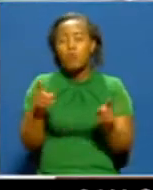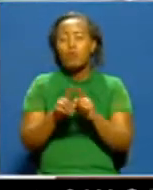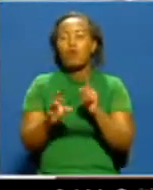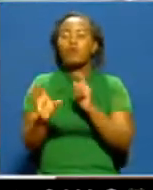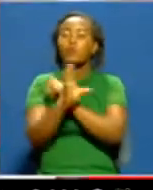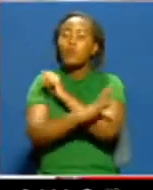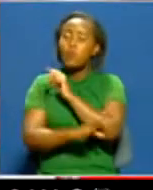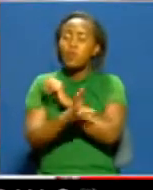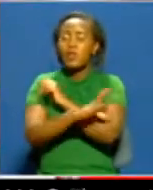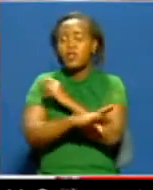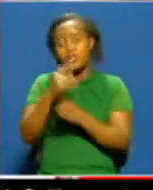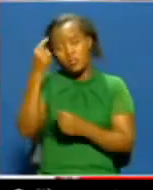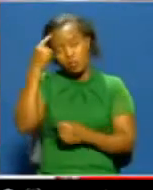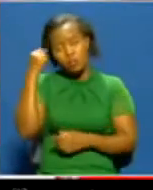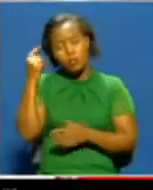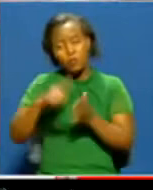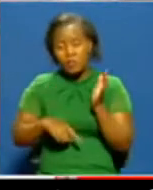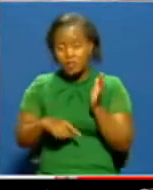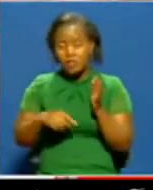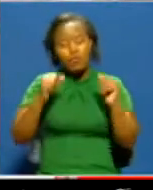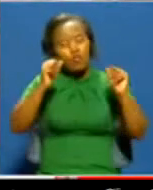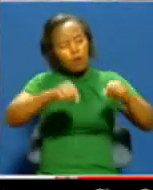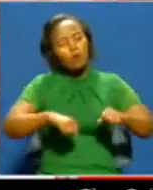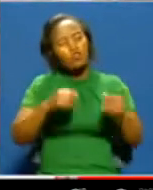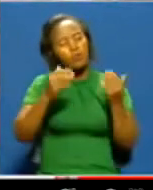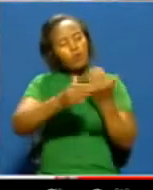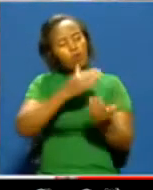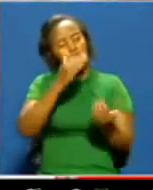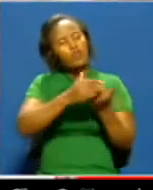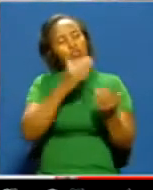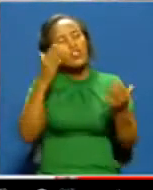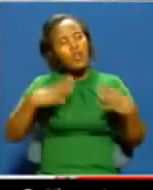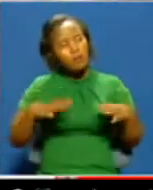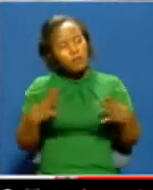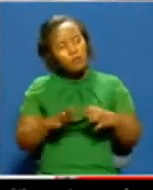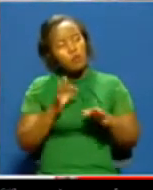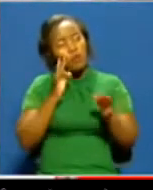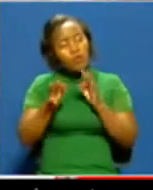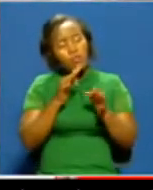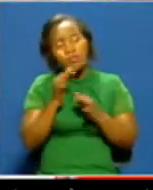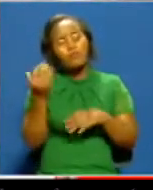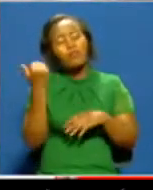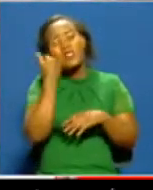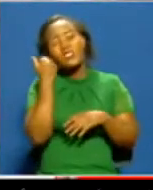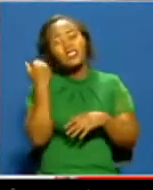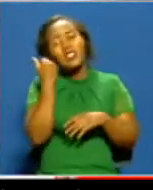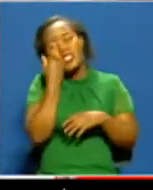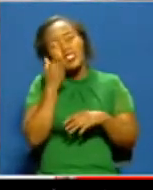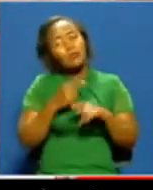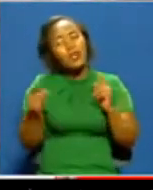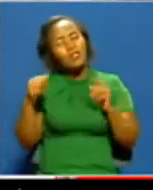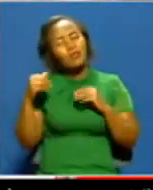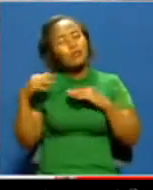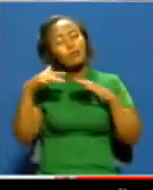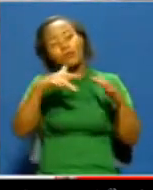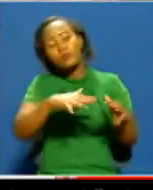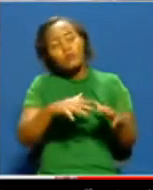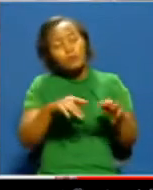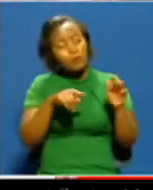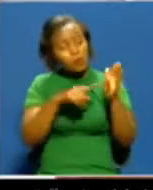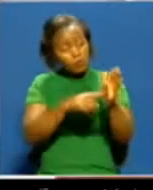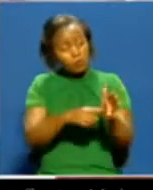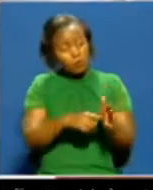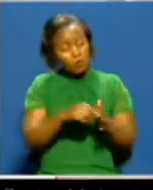they would be able to take care of people if they fell sick en masse were totally overwhelmed, including places like the United